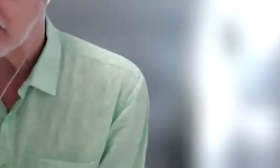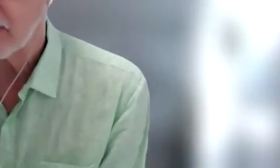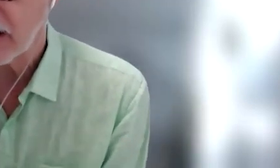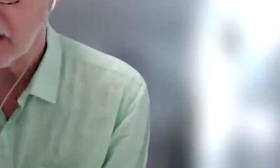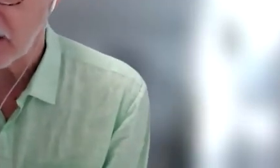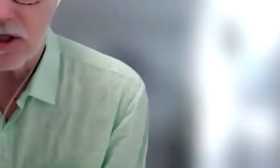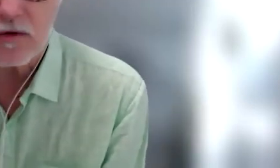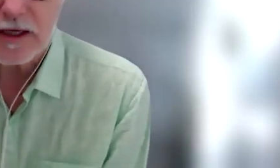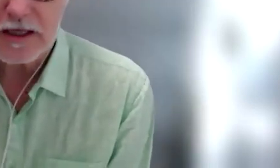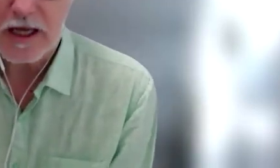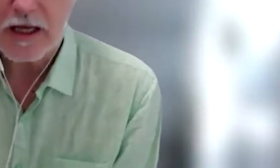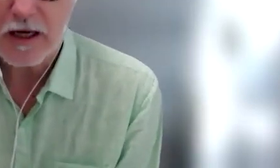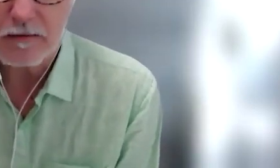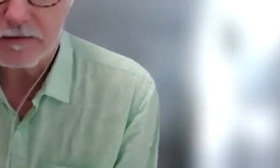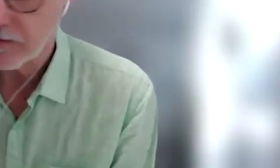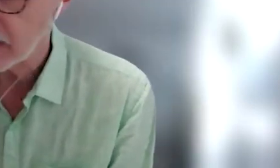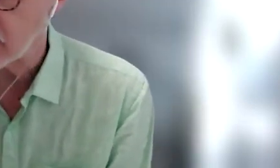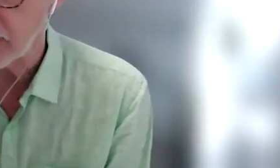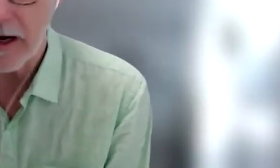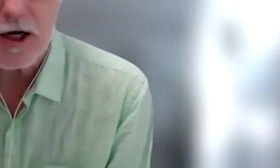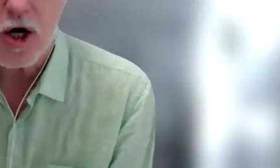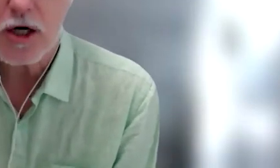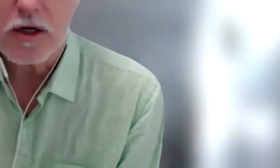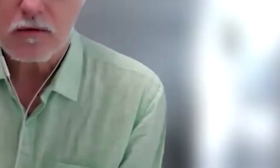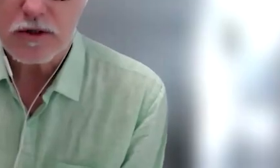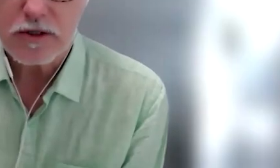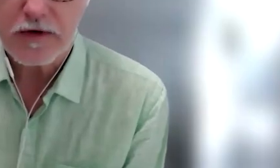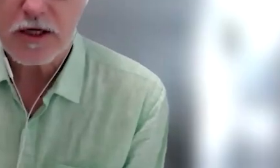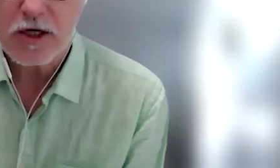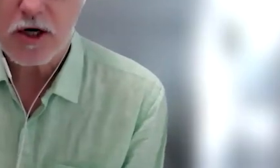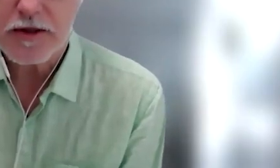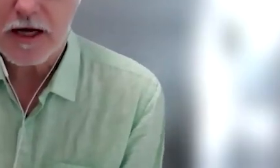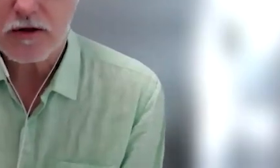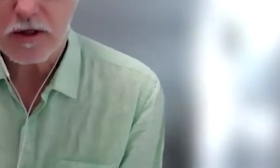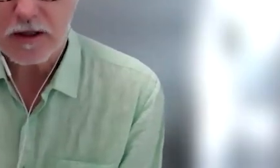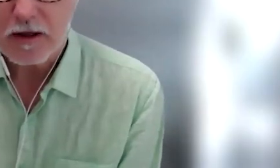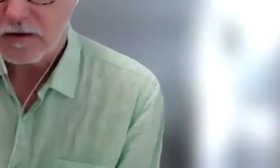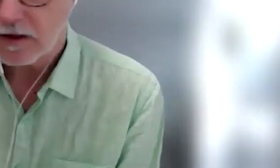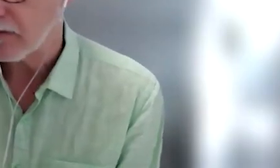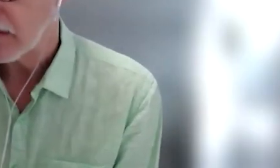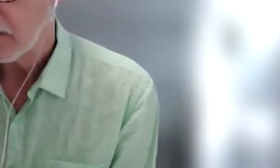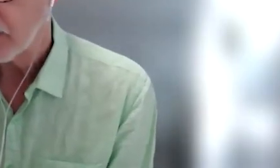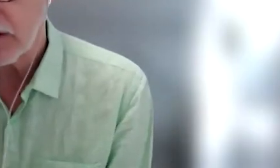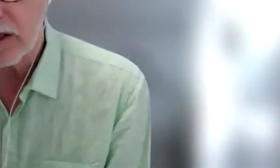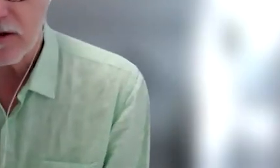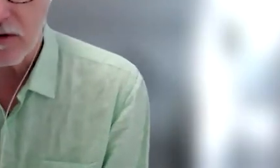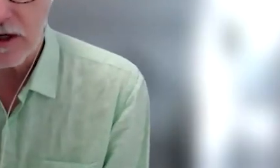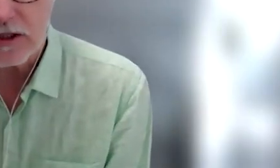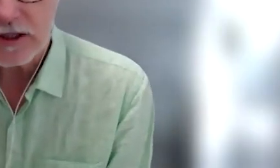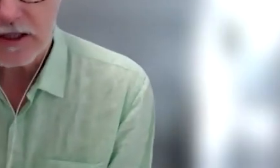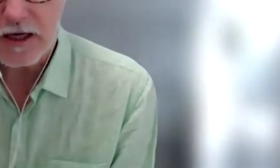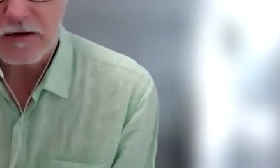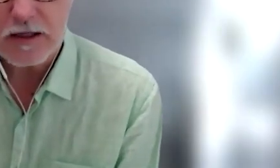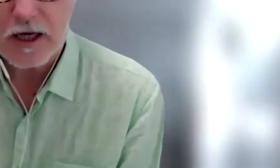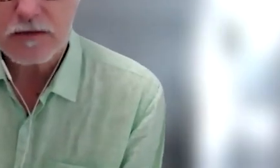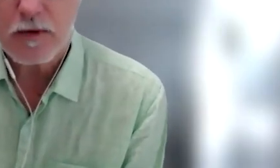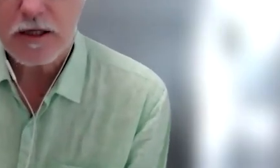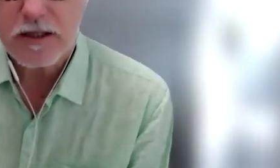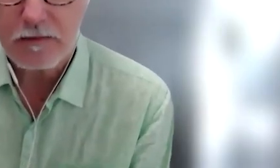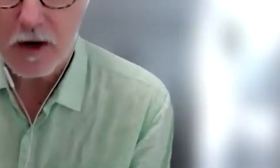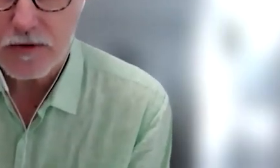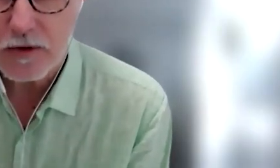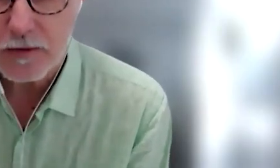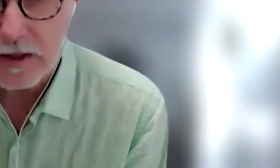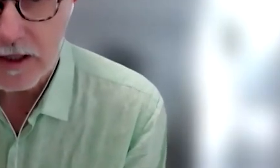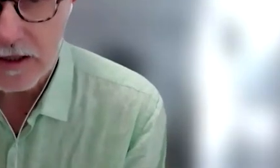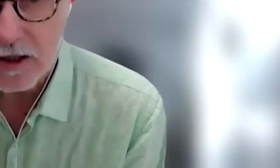to identify a Q&A little icon, which if you click on that, you can put in your questions in the text